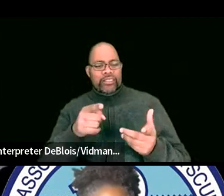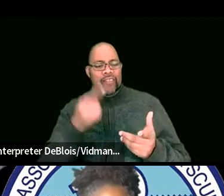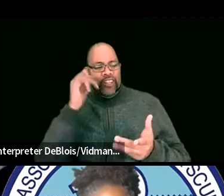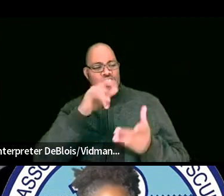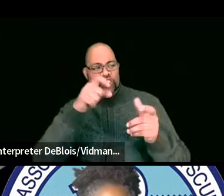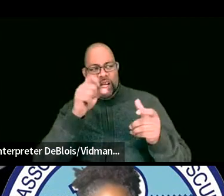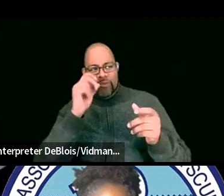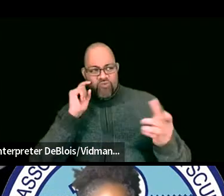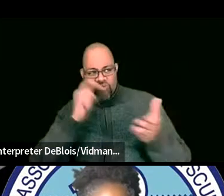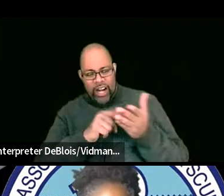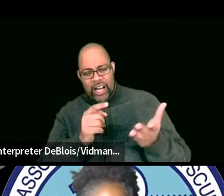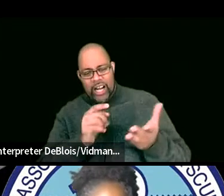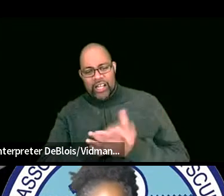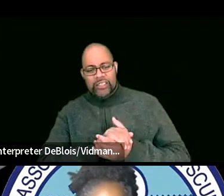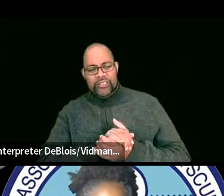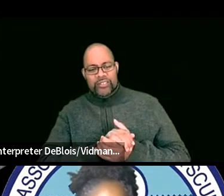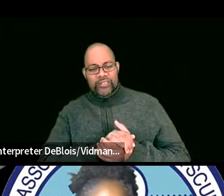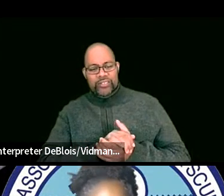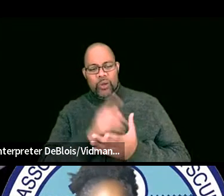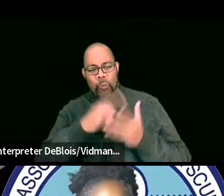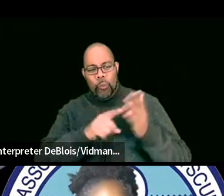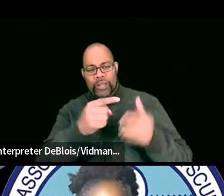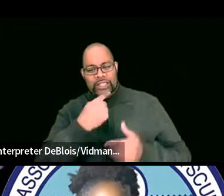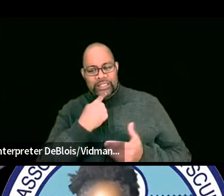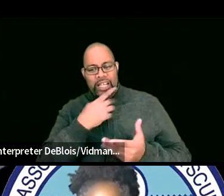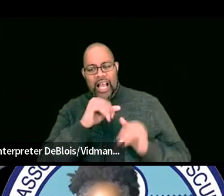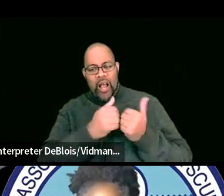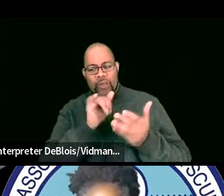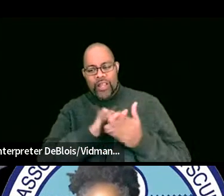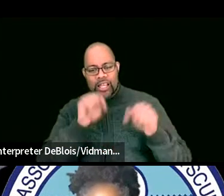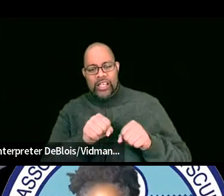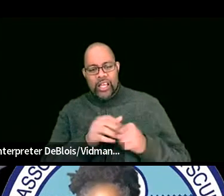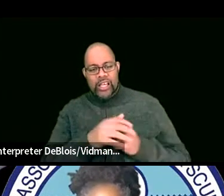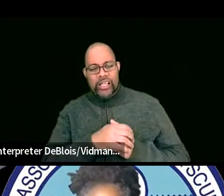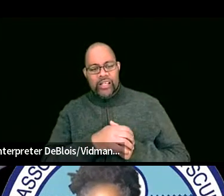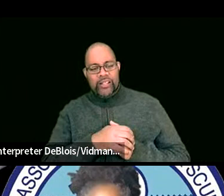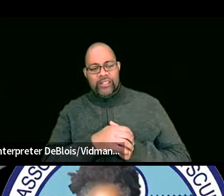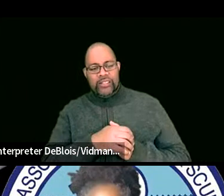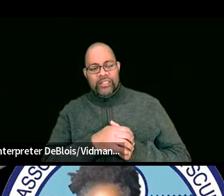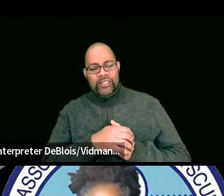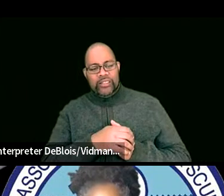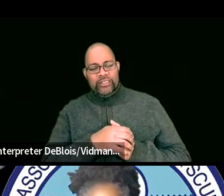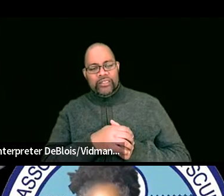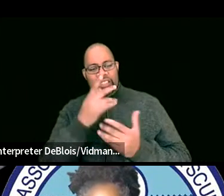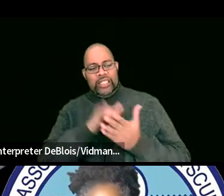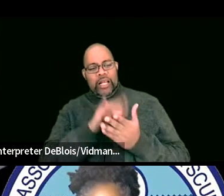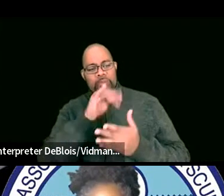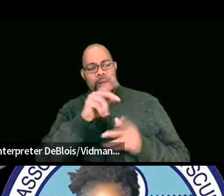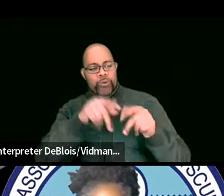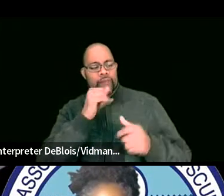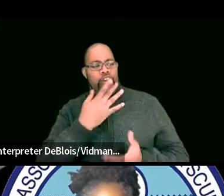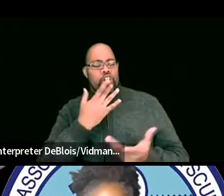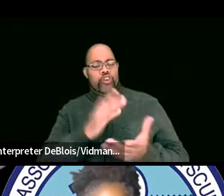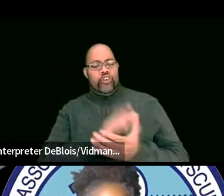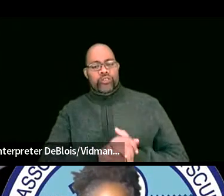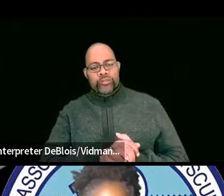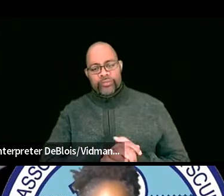still be able to recognize like what it is that they're saying and how that could be taken, you know, by the person of color.